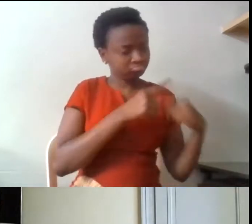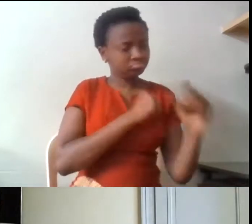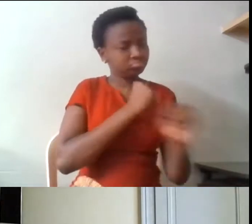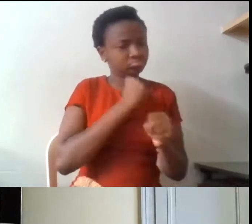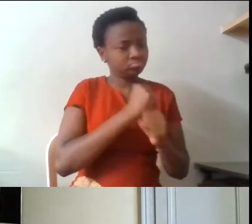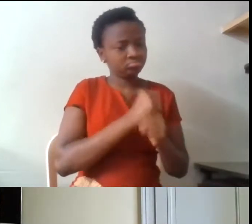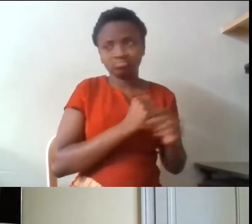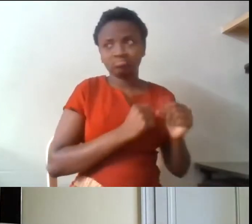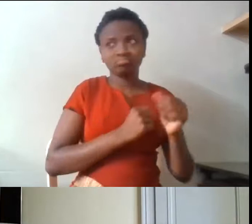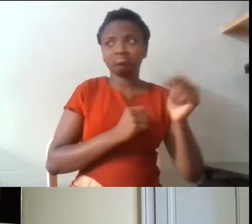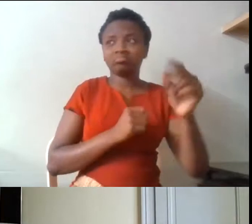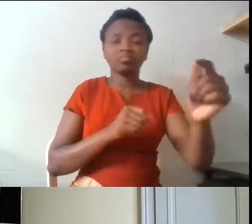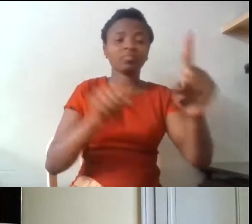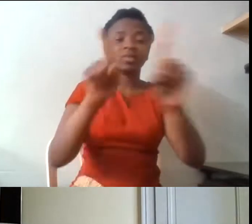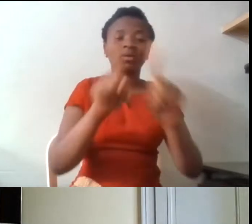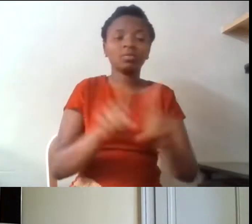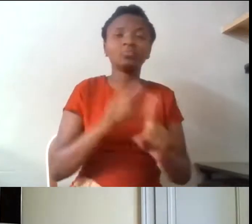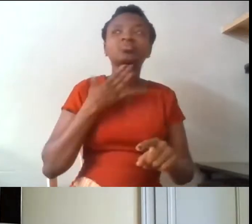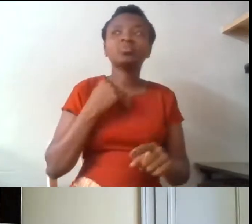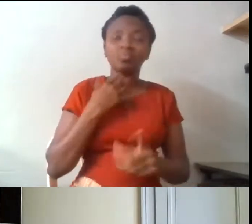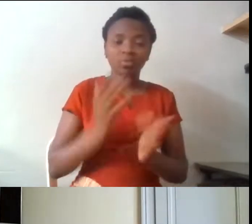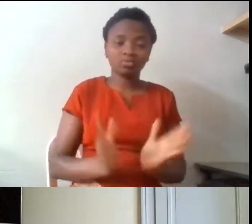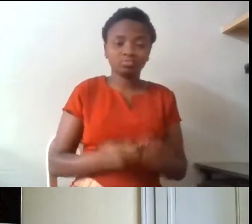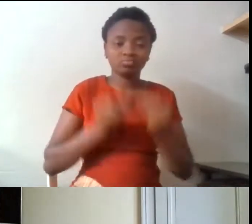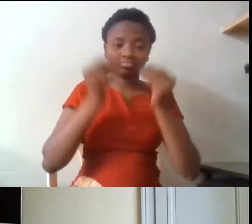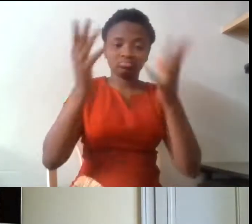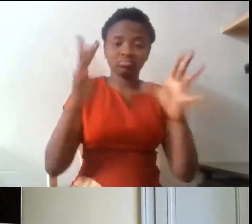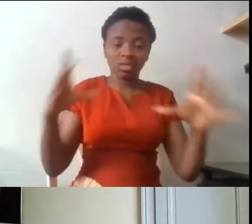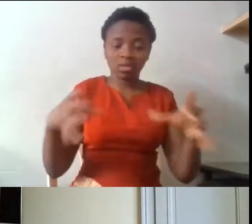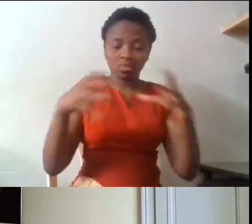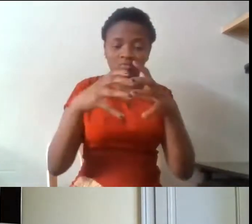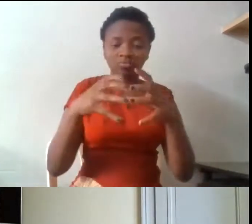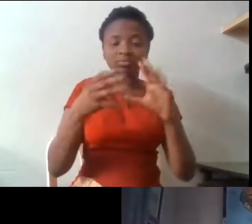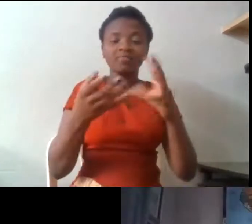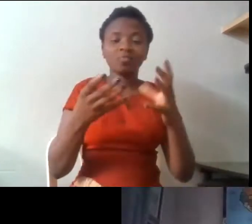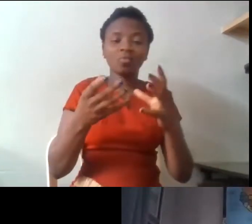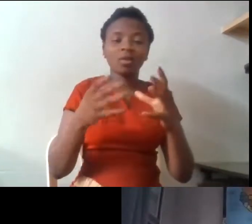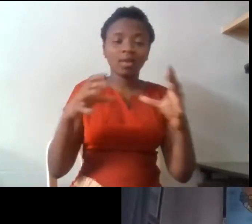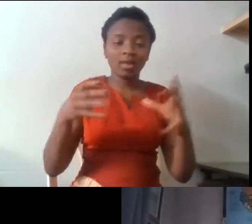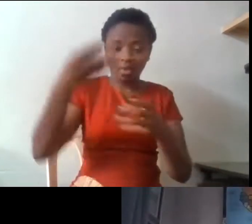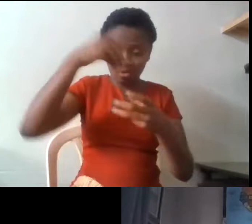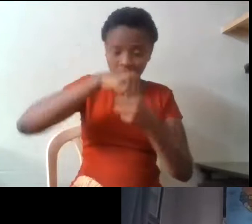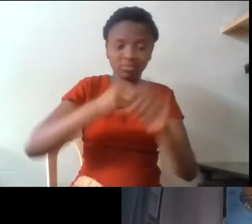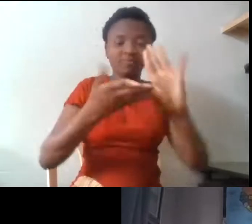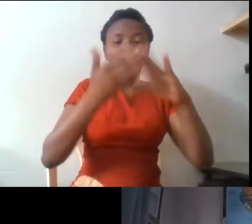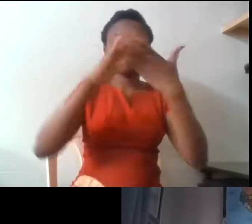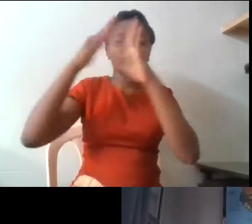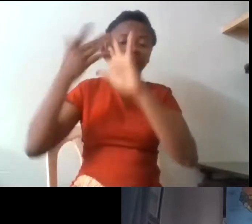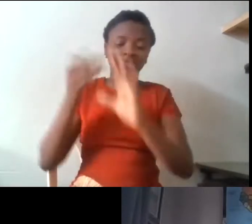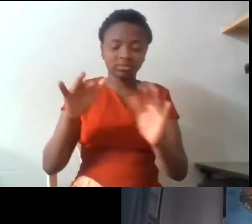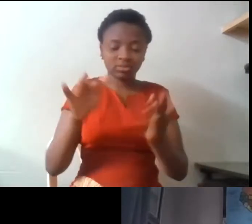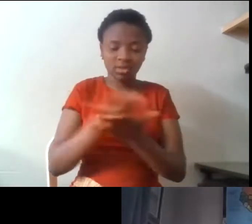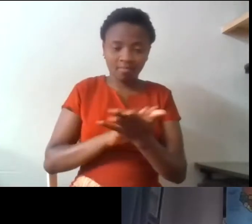by delivering a combination of inclusive community-based programs, advocacy, and providing inclusion